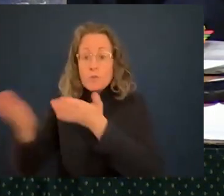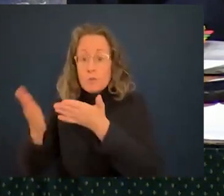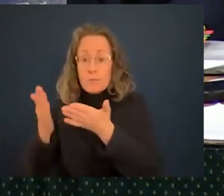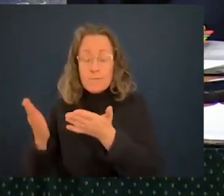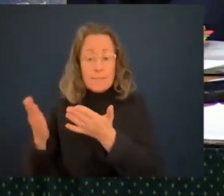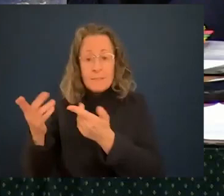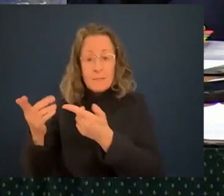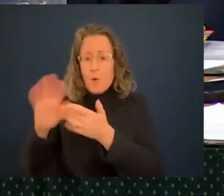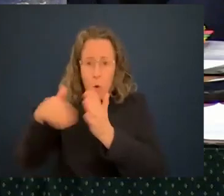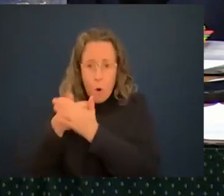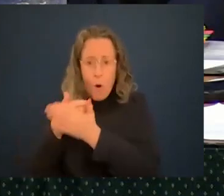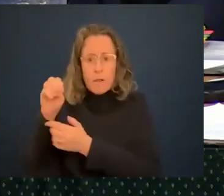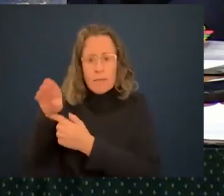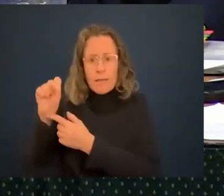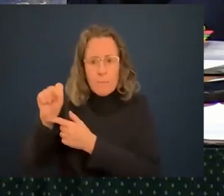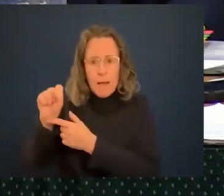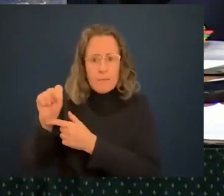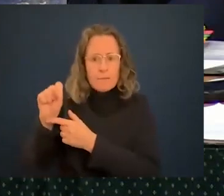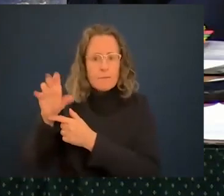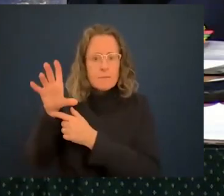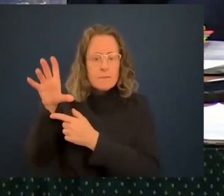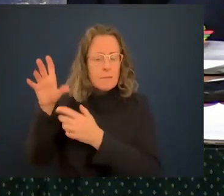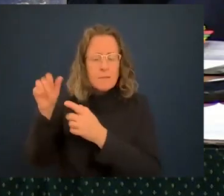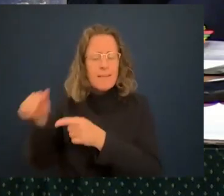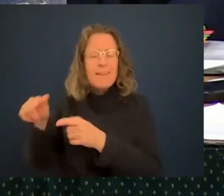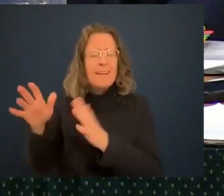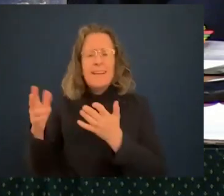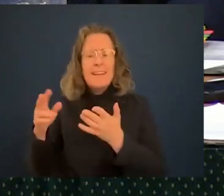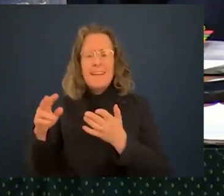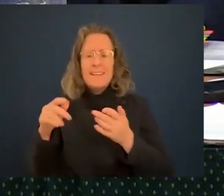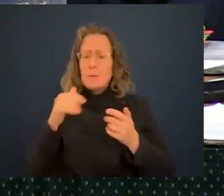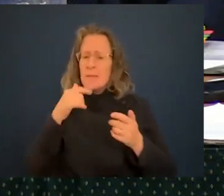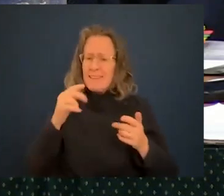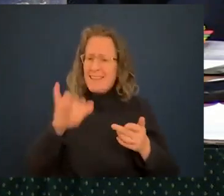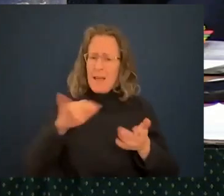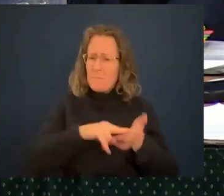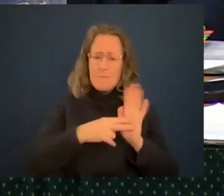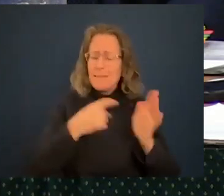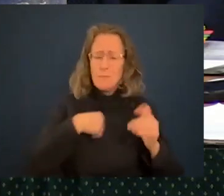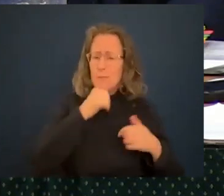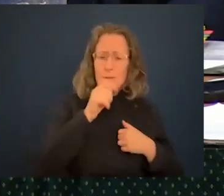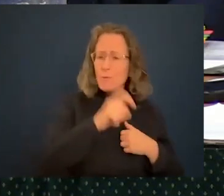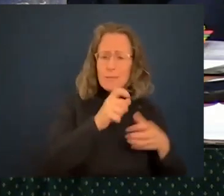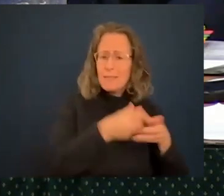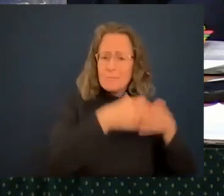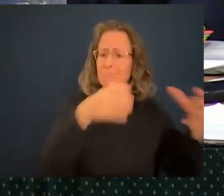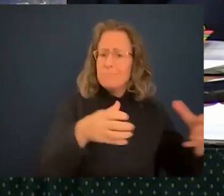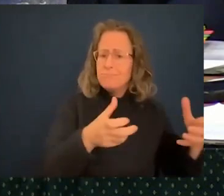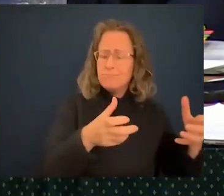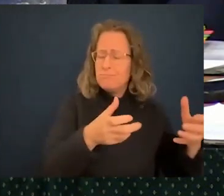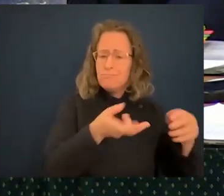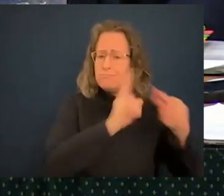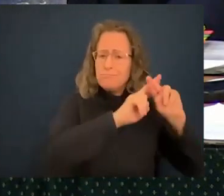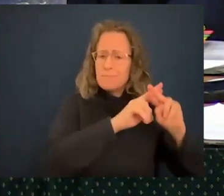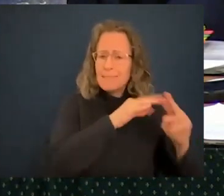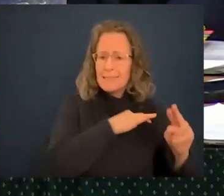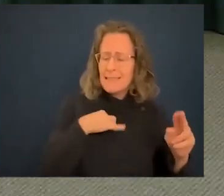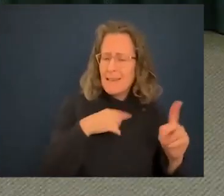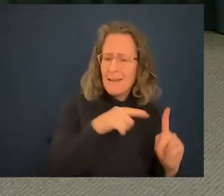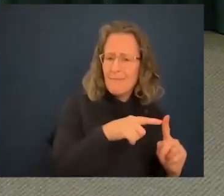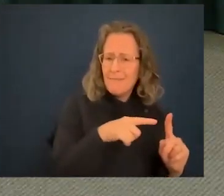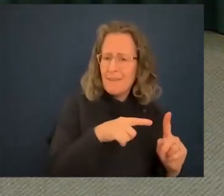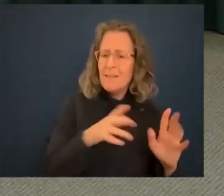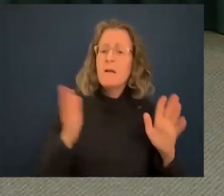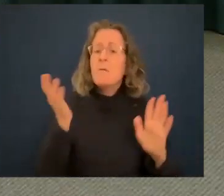so I think that it's a fair one-time use of something something like that rather than putting it in the regular budget